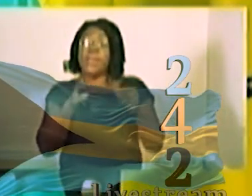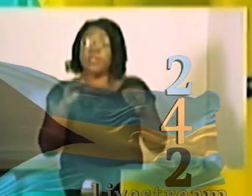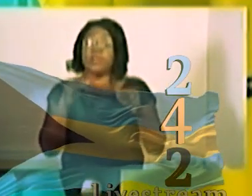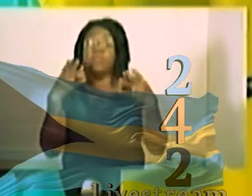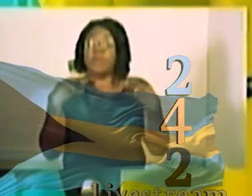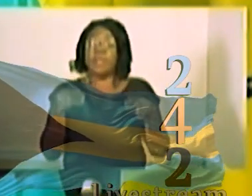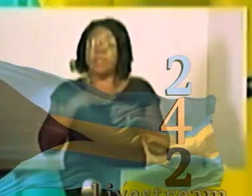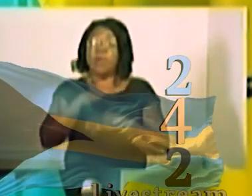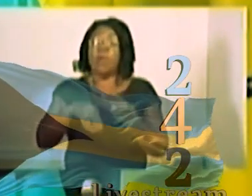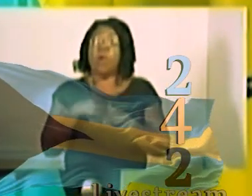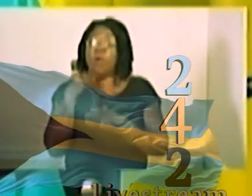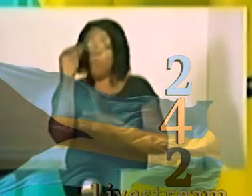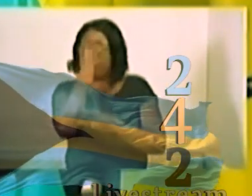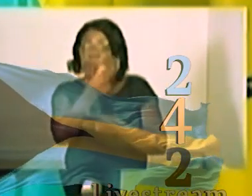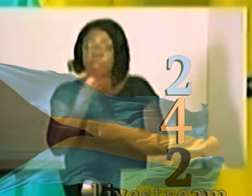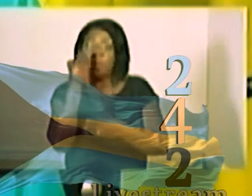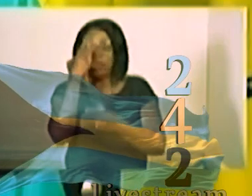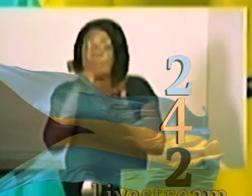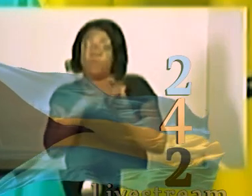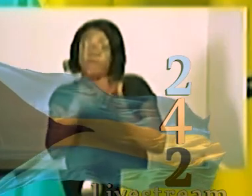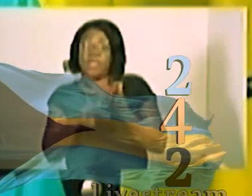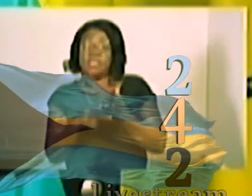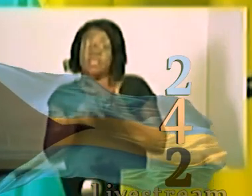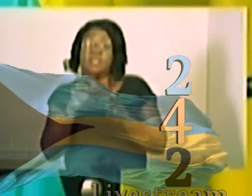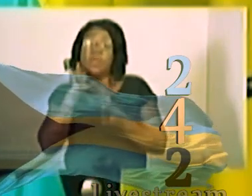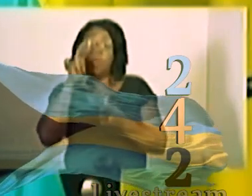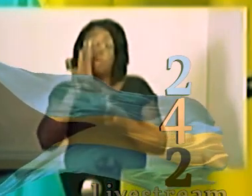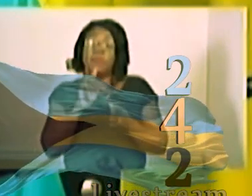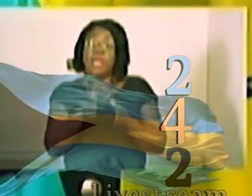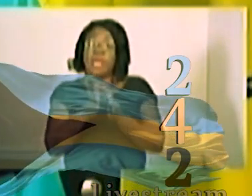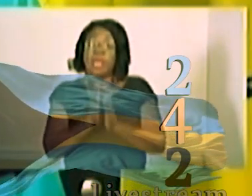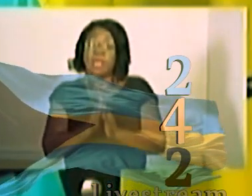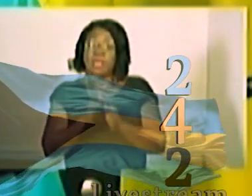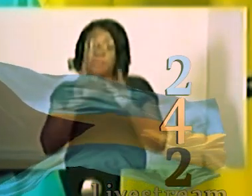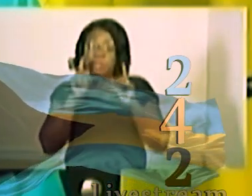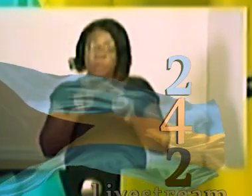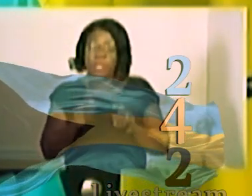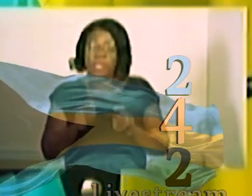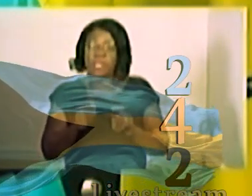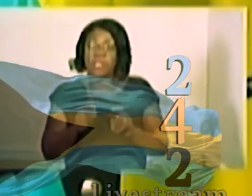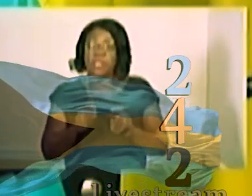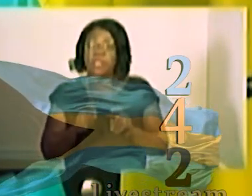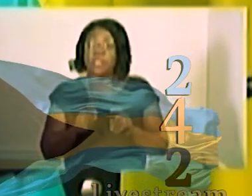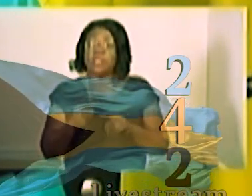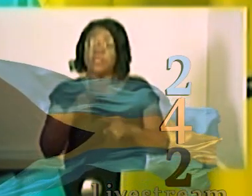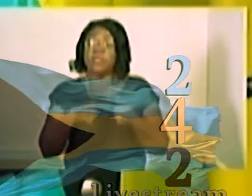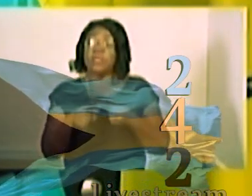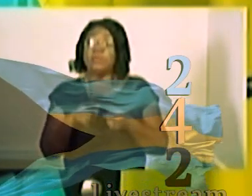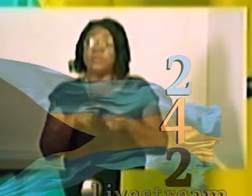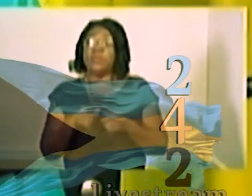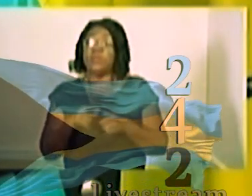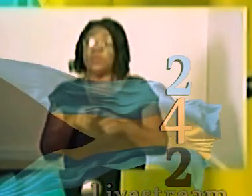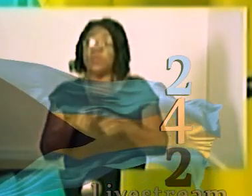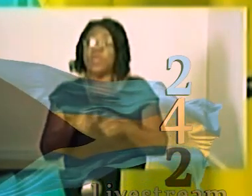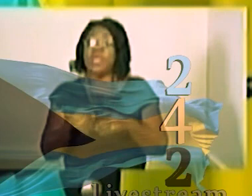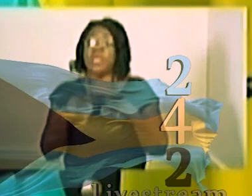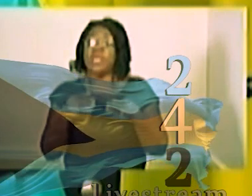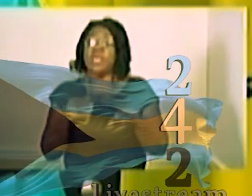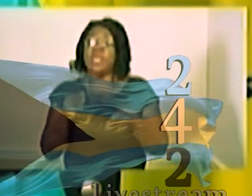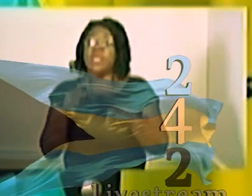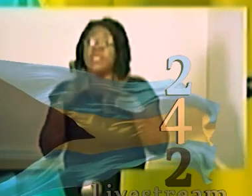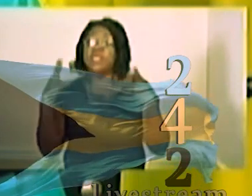beauty professionals are required to attend an infection prevention and control course